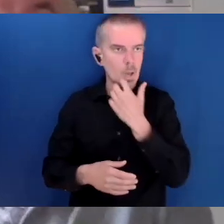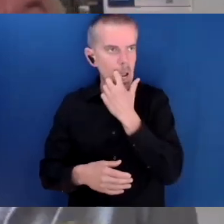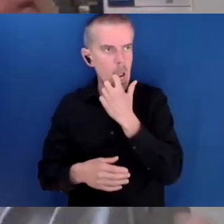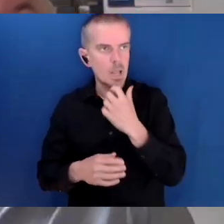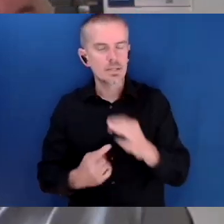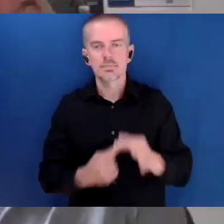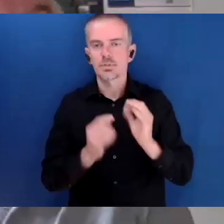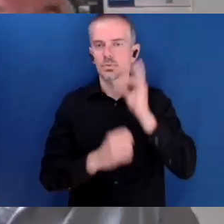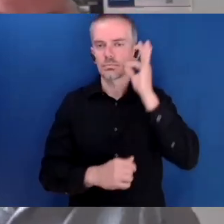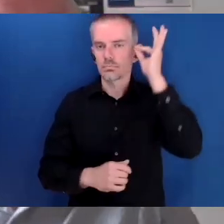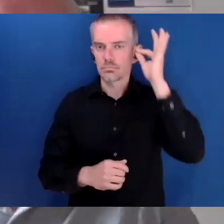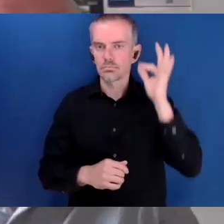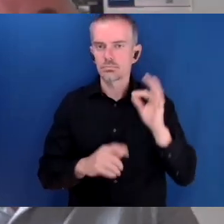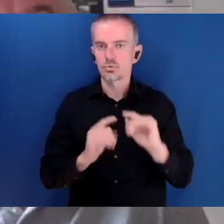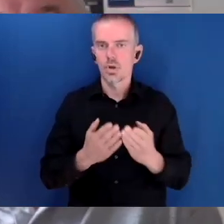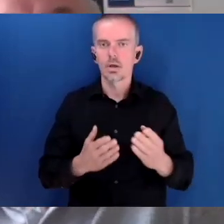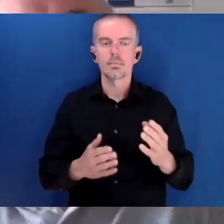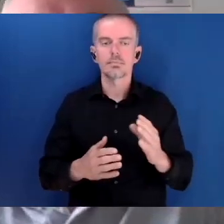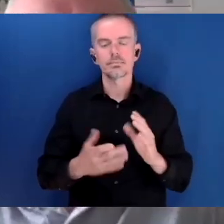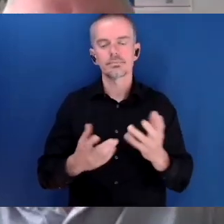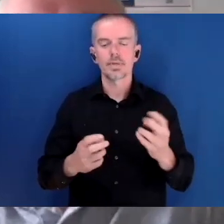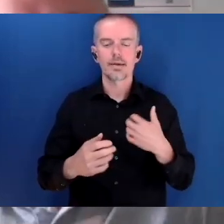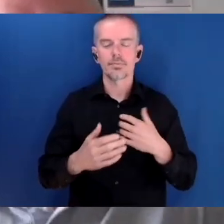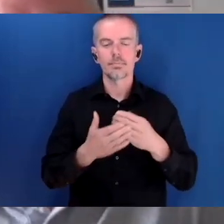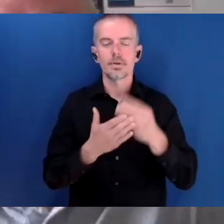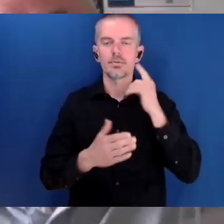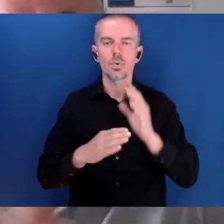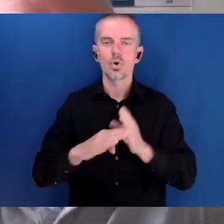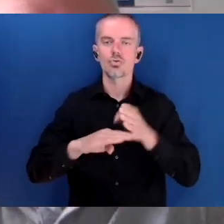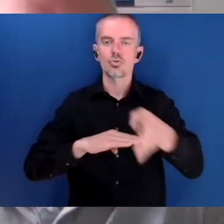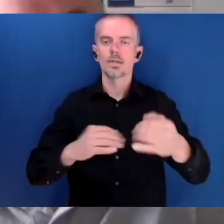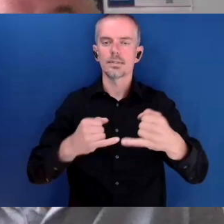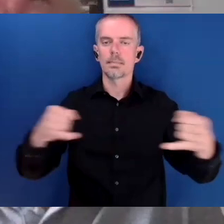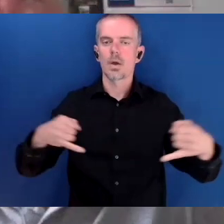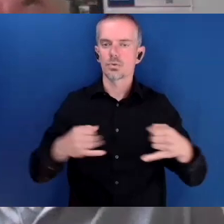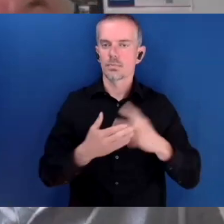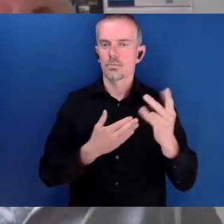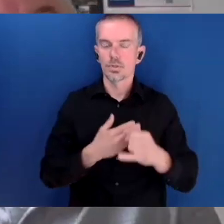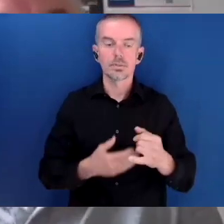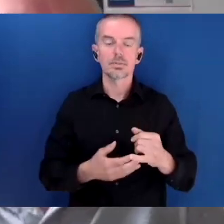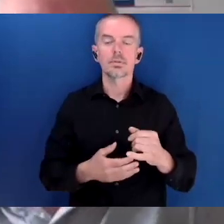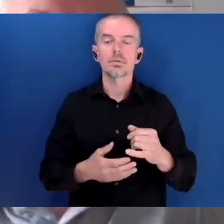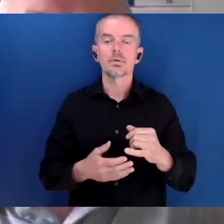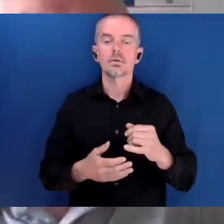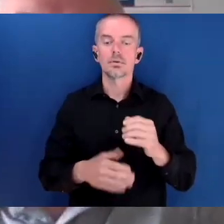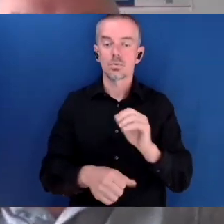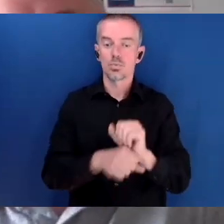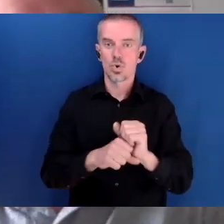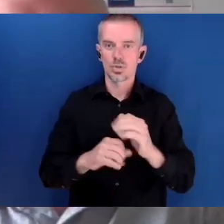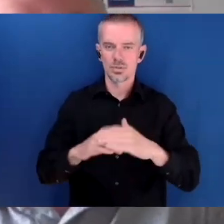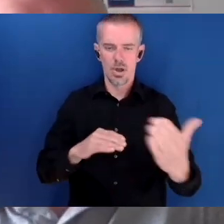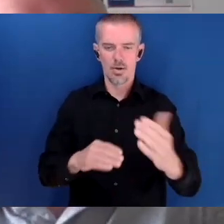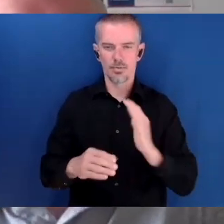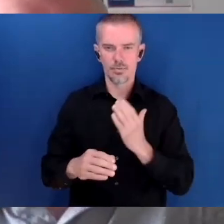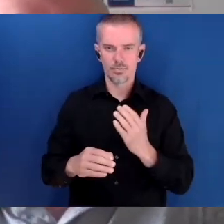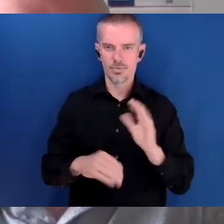used for kind of these cross-boundary projects that it has benefits to the national forest if the work is being done kind